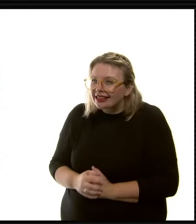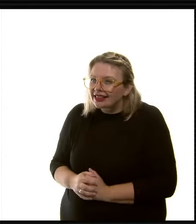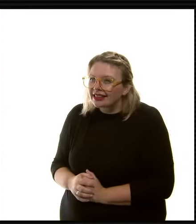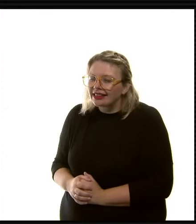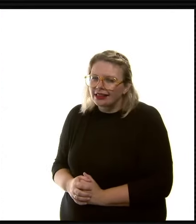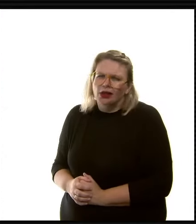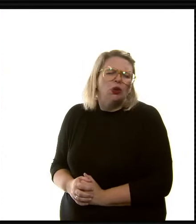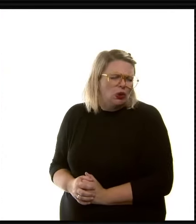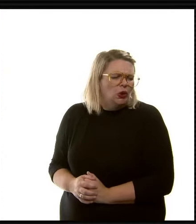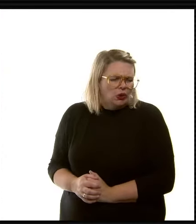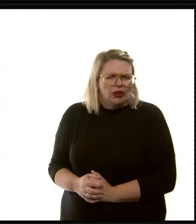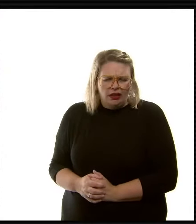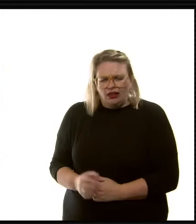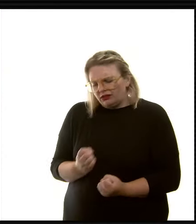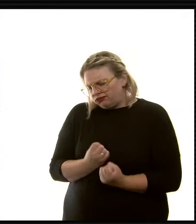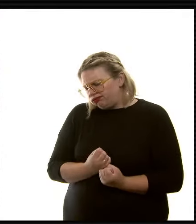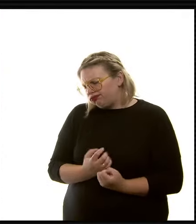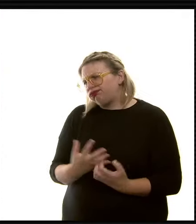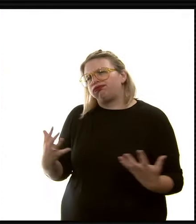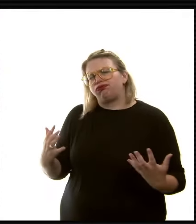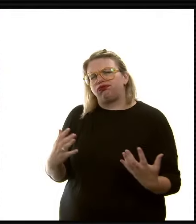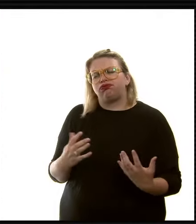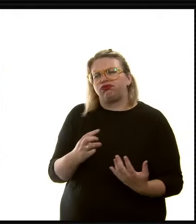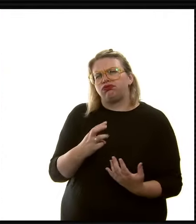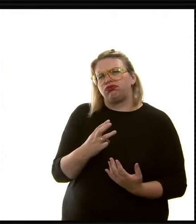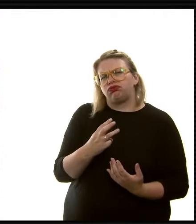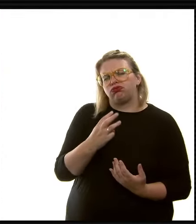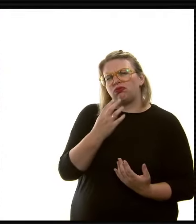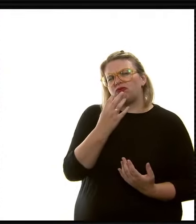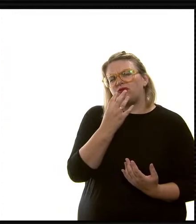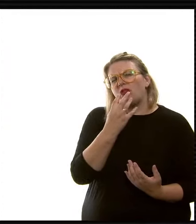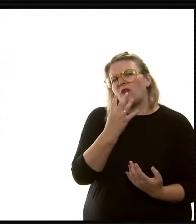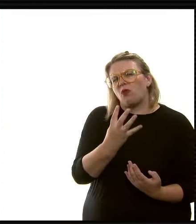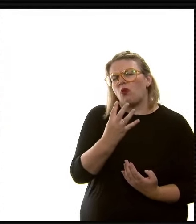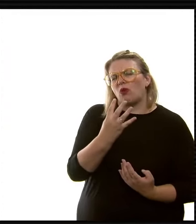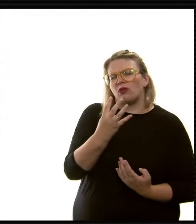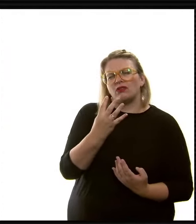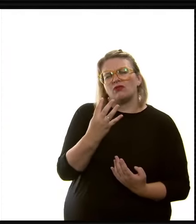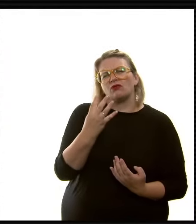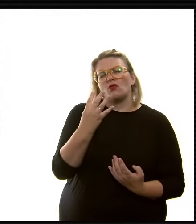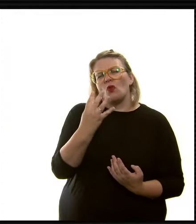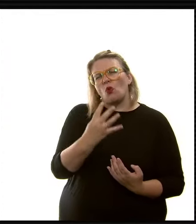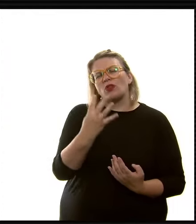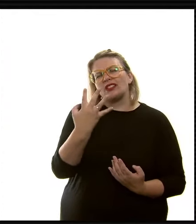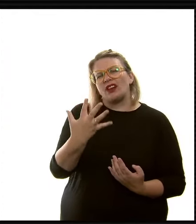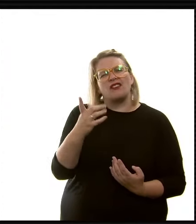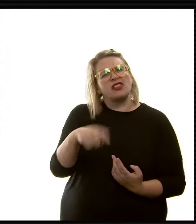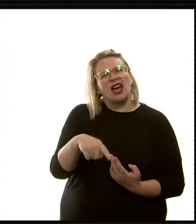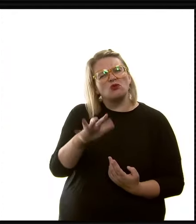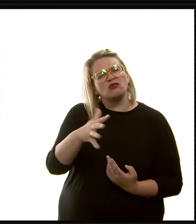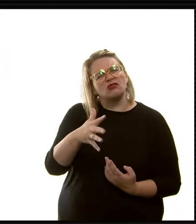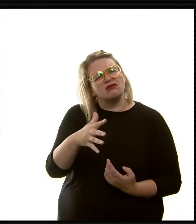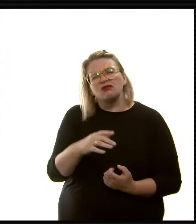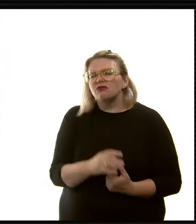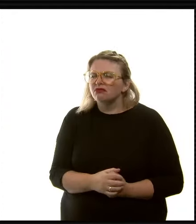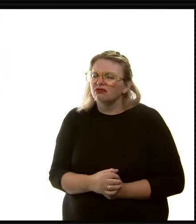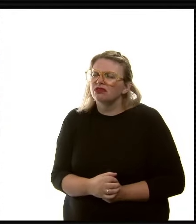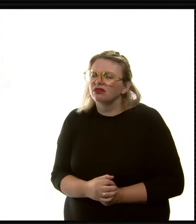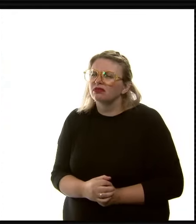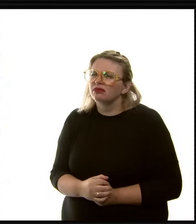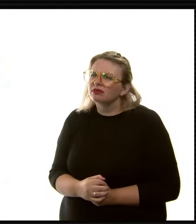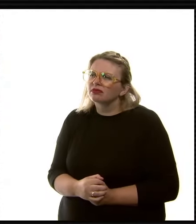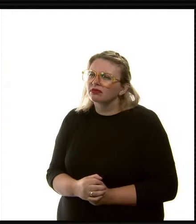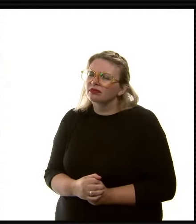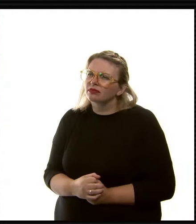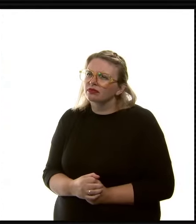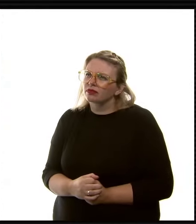A lot. Really 4,500? 45,000, Yeah. incredible. Ashwin, can you point out some of the biggest surprises? Well,